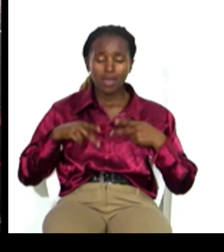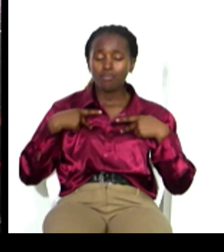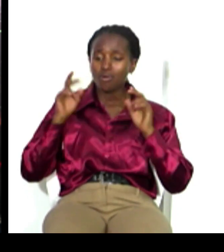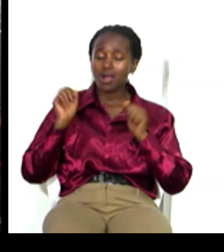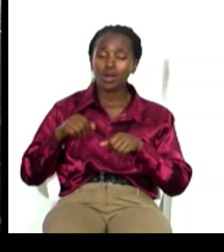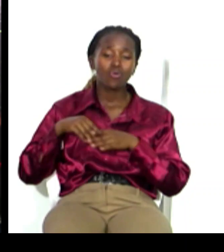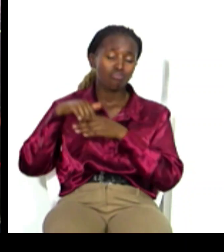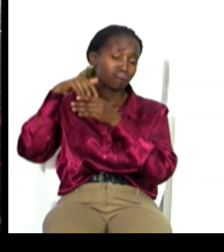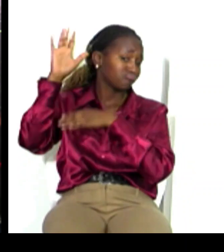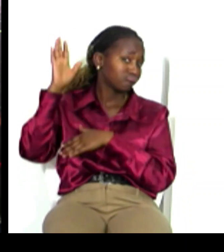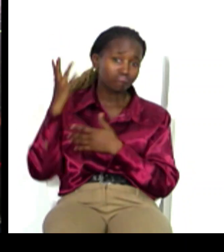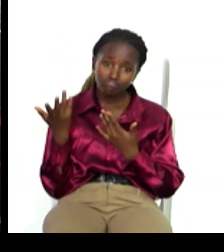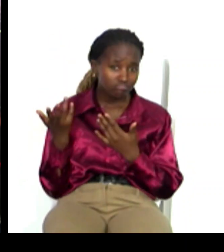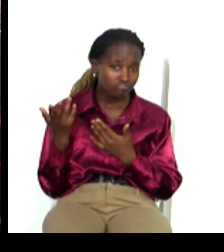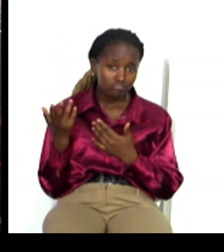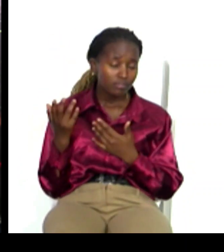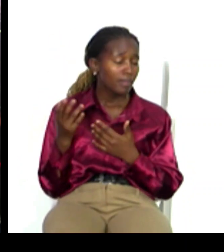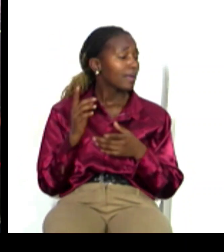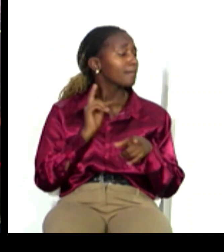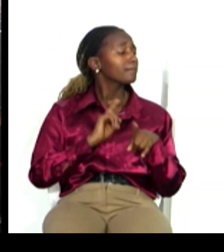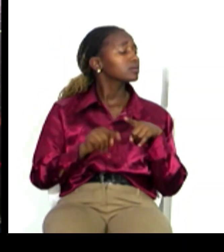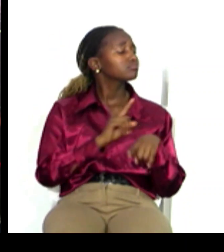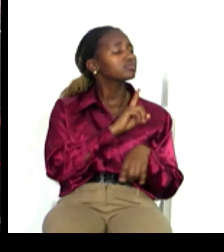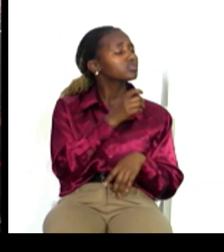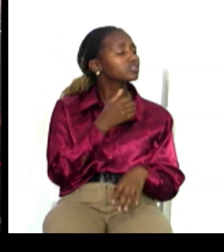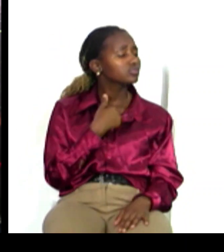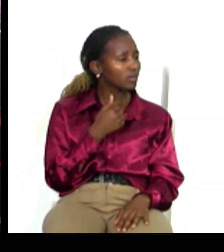question before even you proceed.